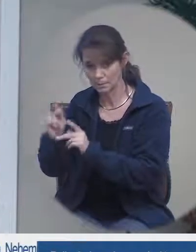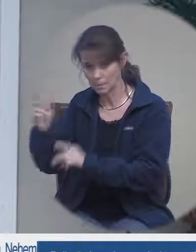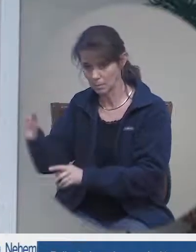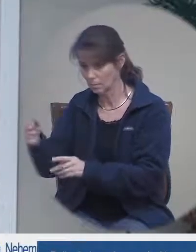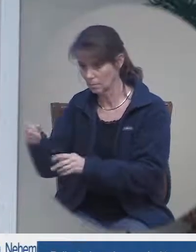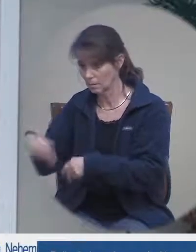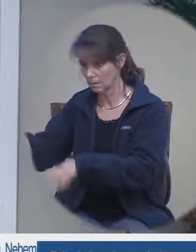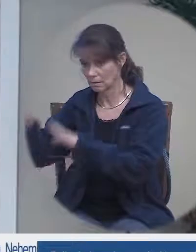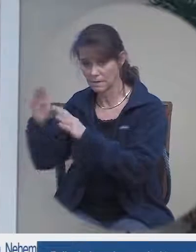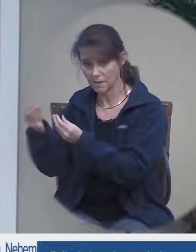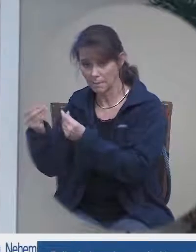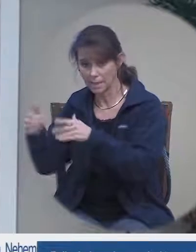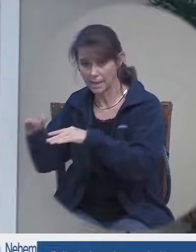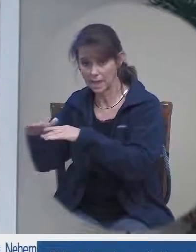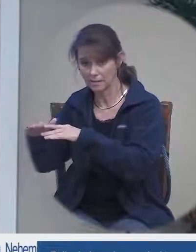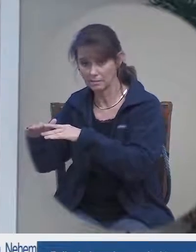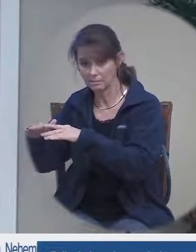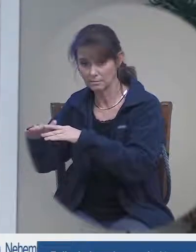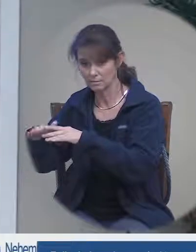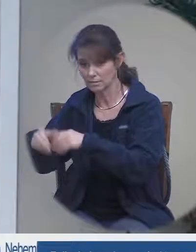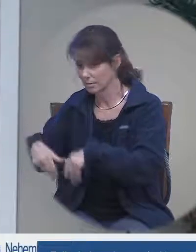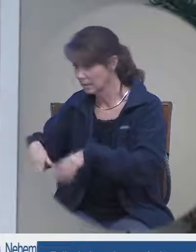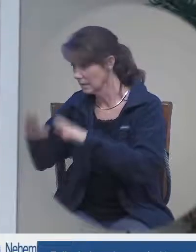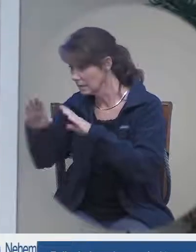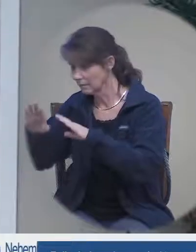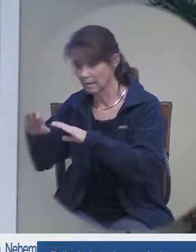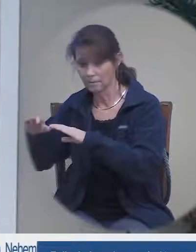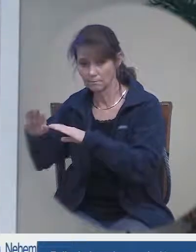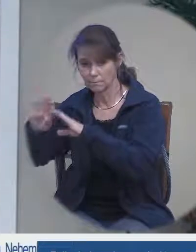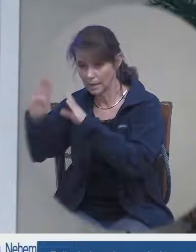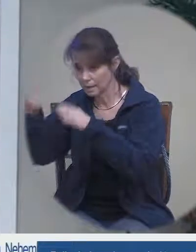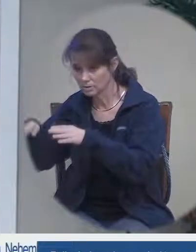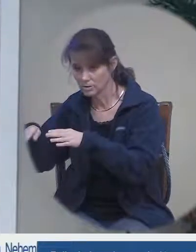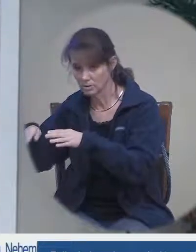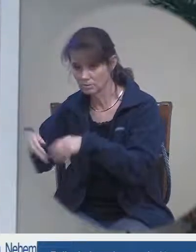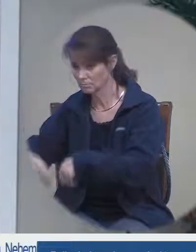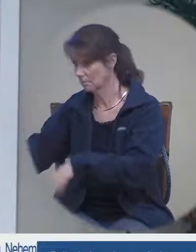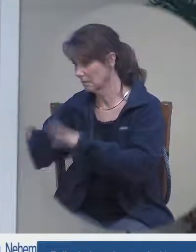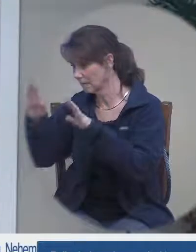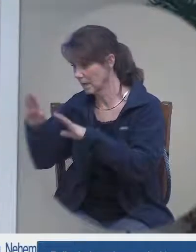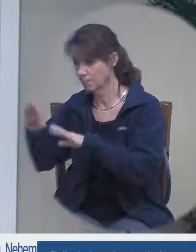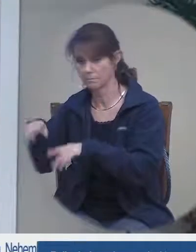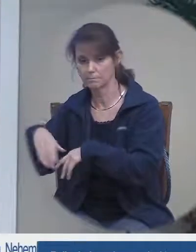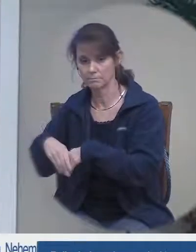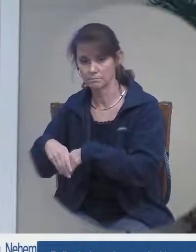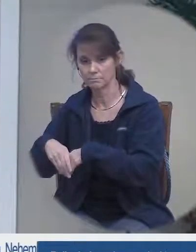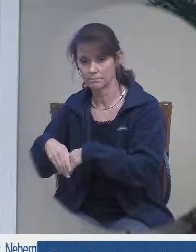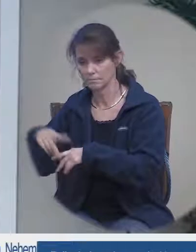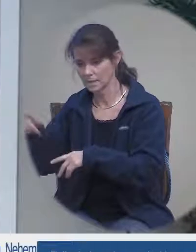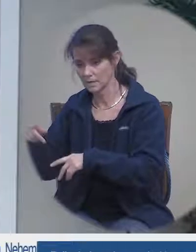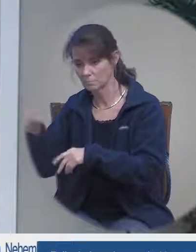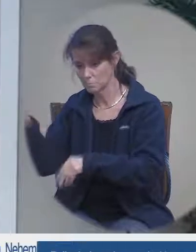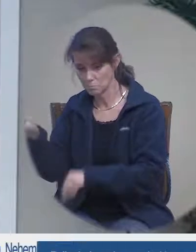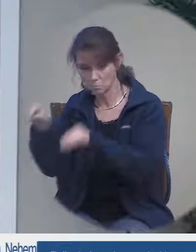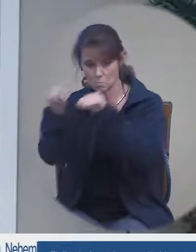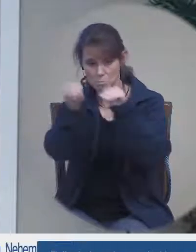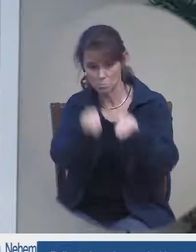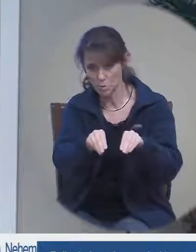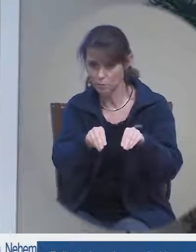up the land that they had established and began working for the past decade, and to take up some new kind of business in